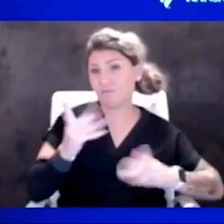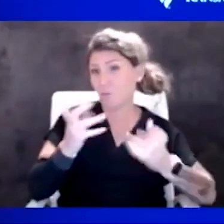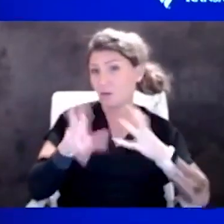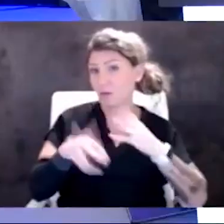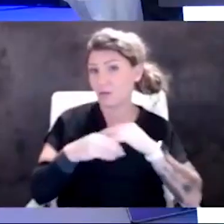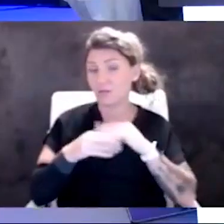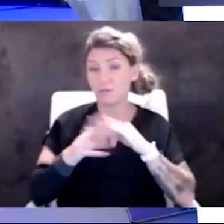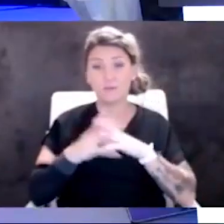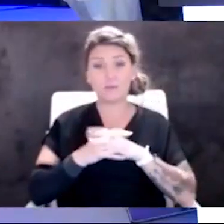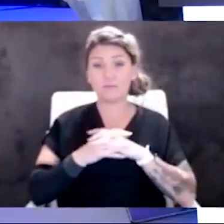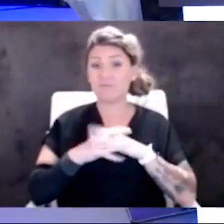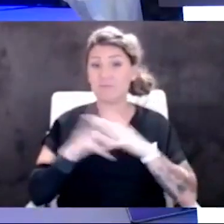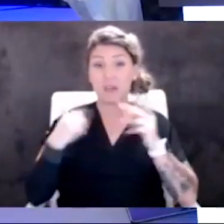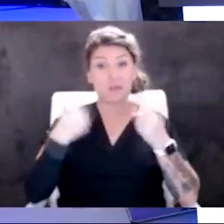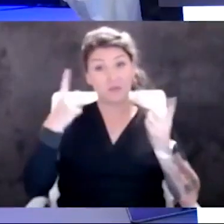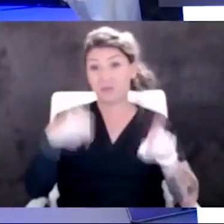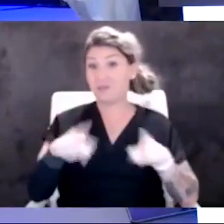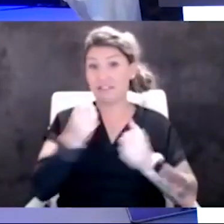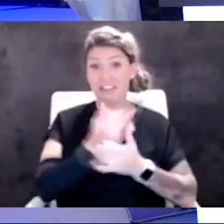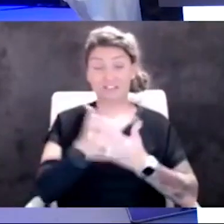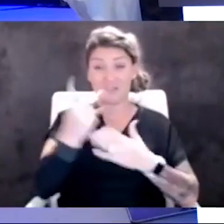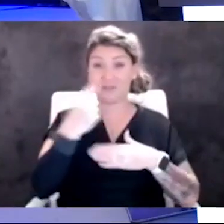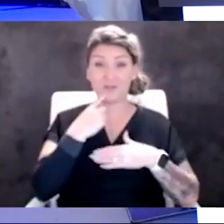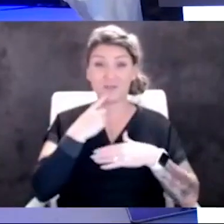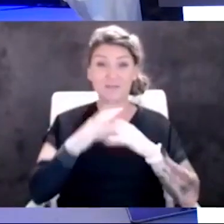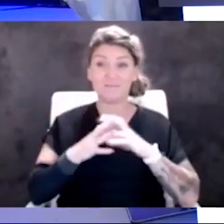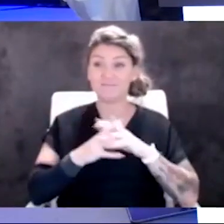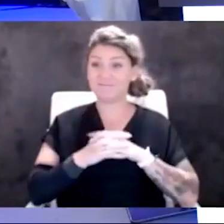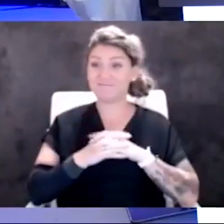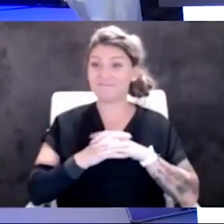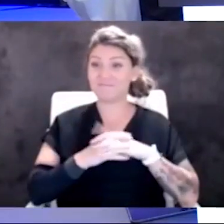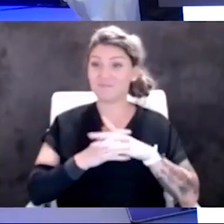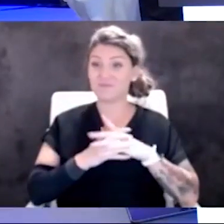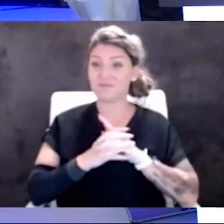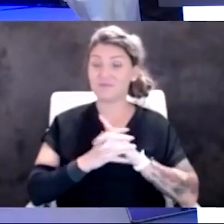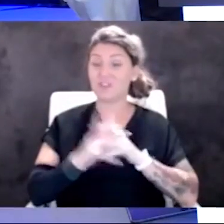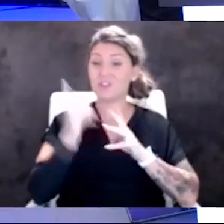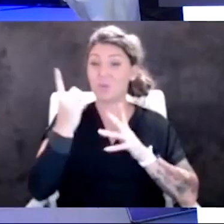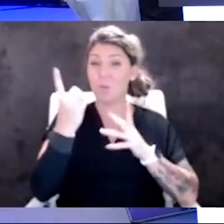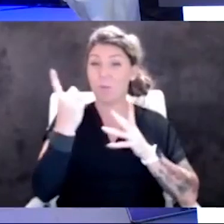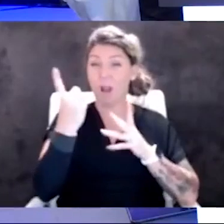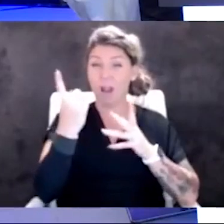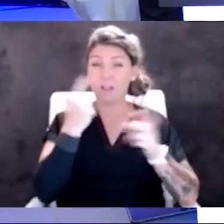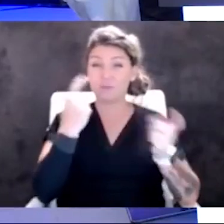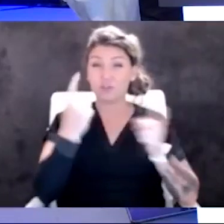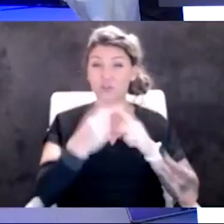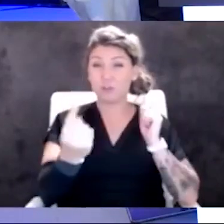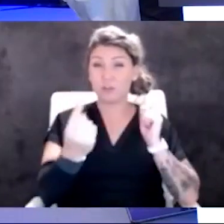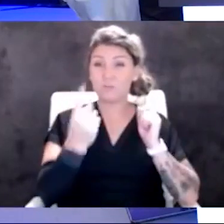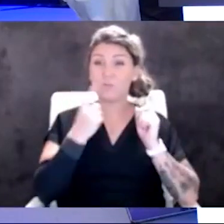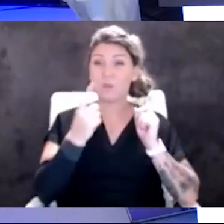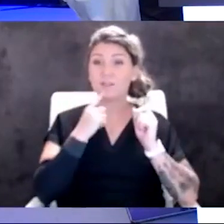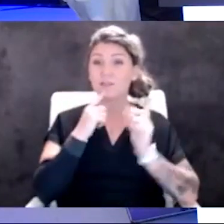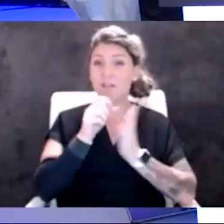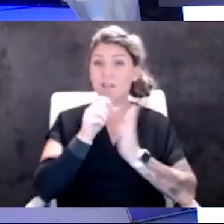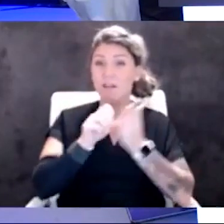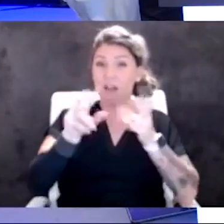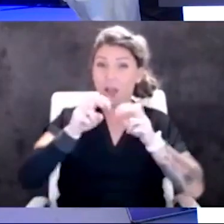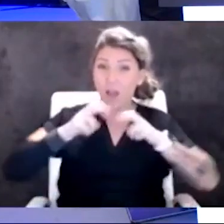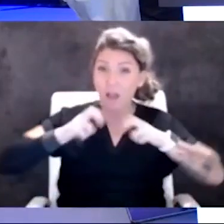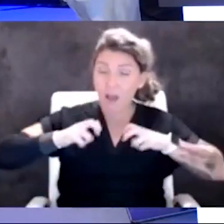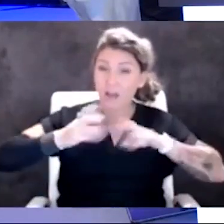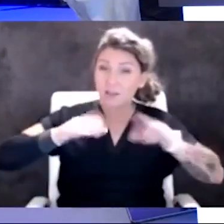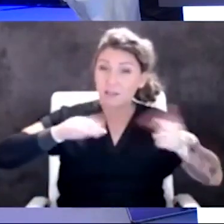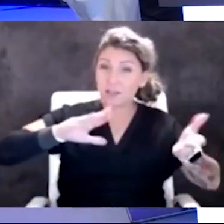just agree with everything that you said. So one of our big controversies originally was doing autopsies in COVID patients, and what type of infection control